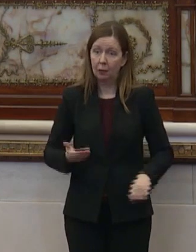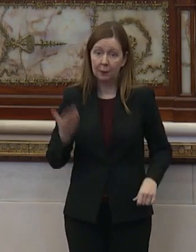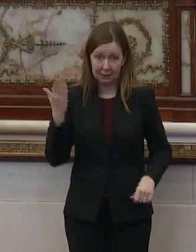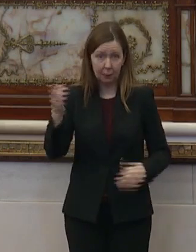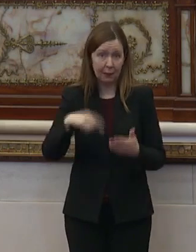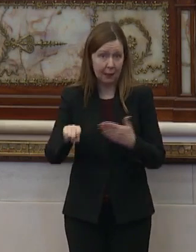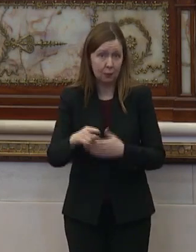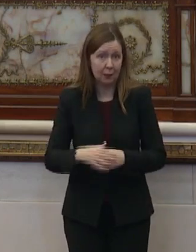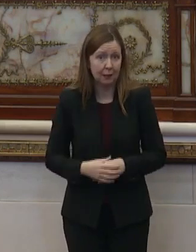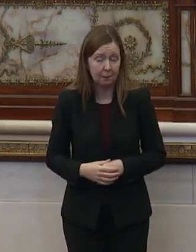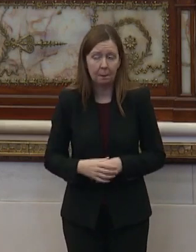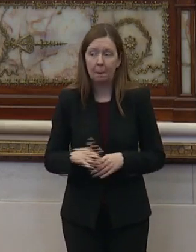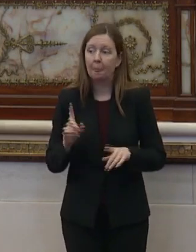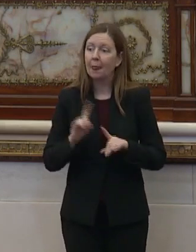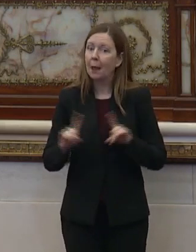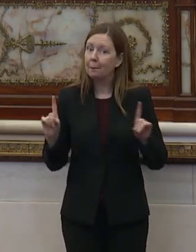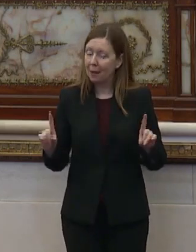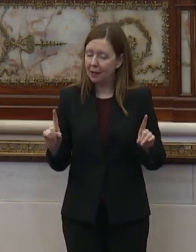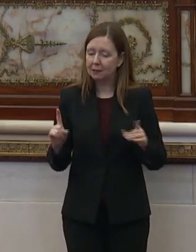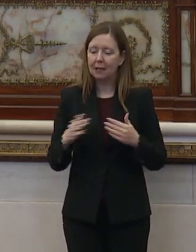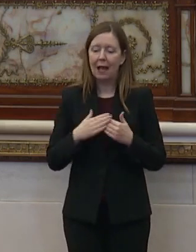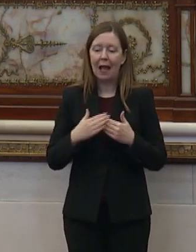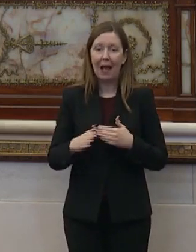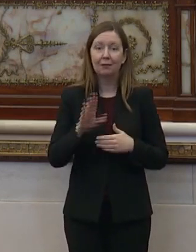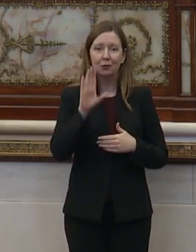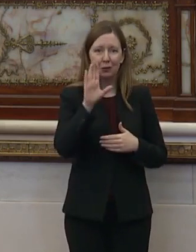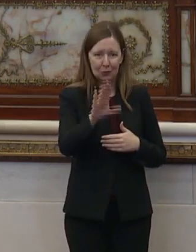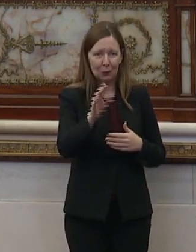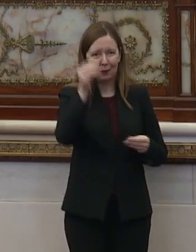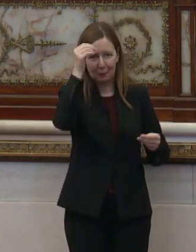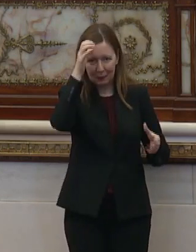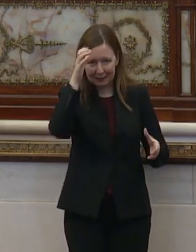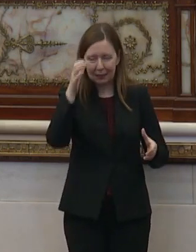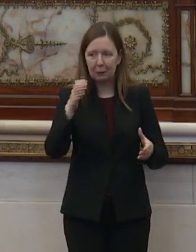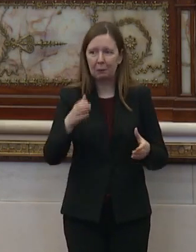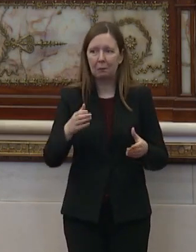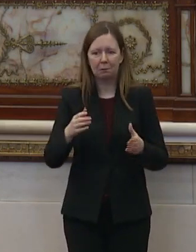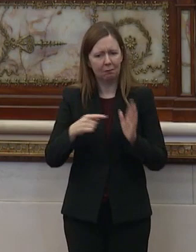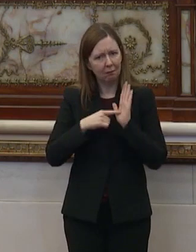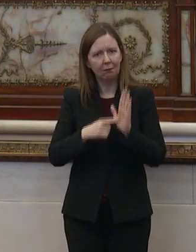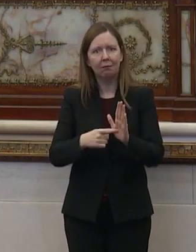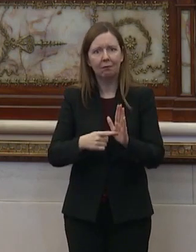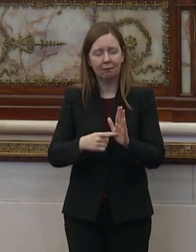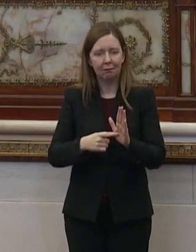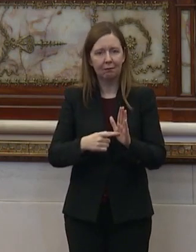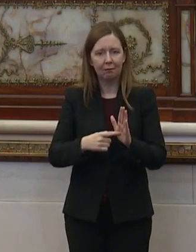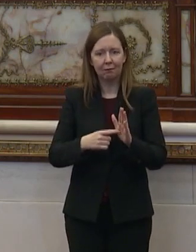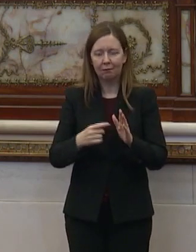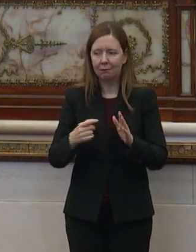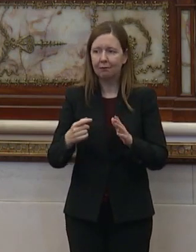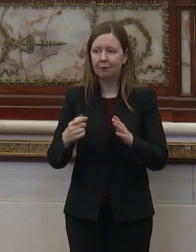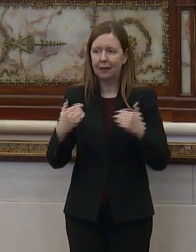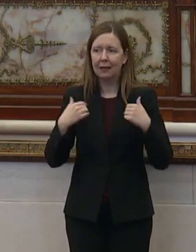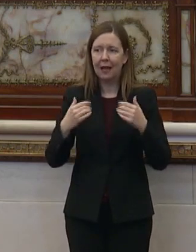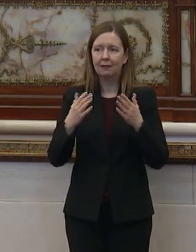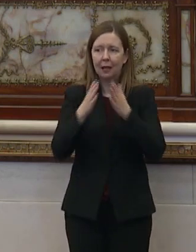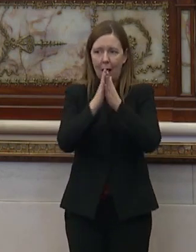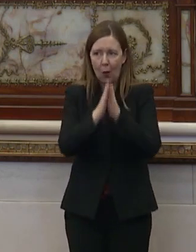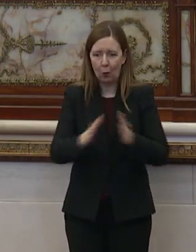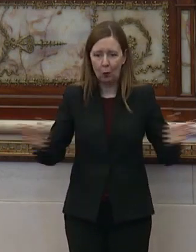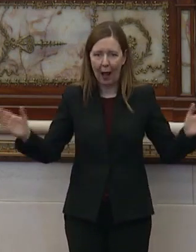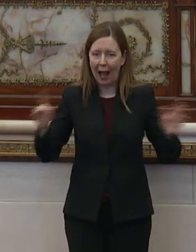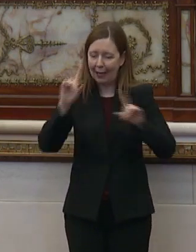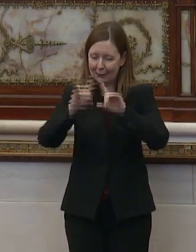next week, but only after your wisdom prevailed in having a wide variety